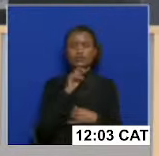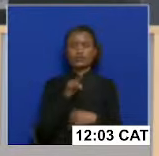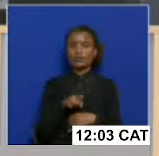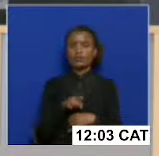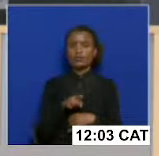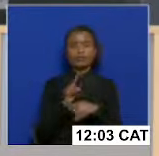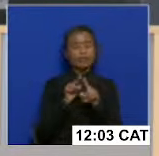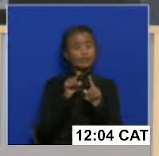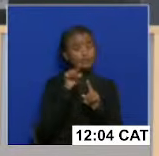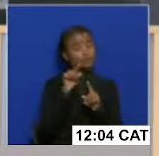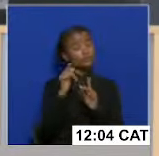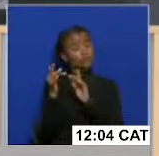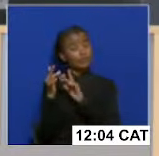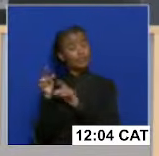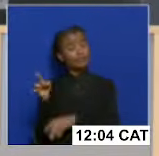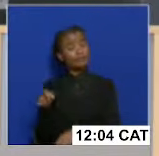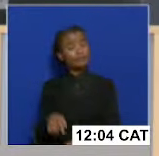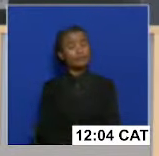Oh, okay.